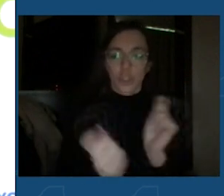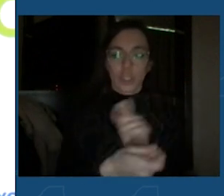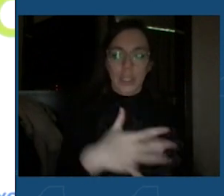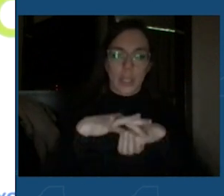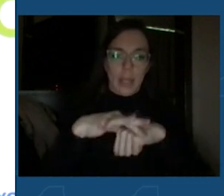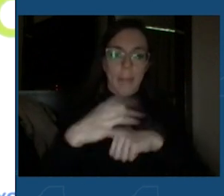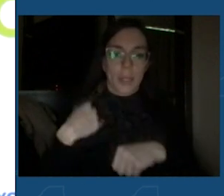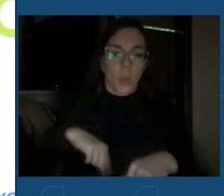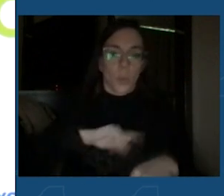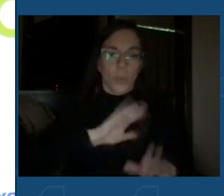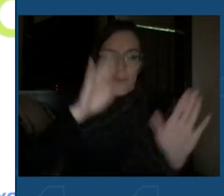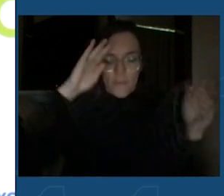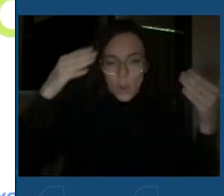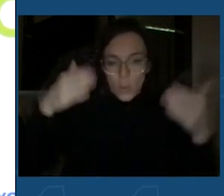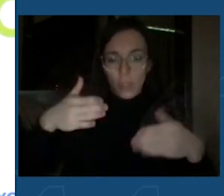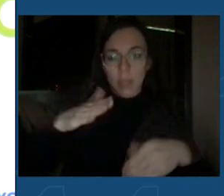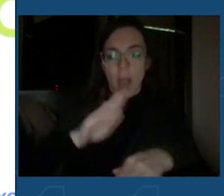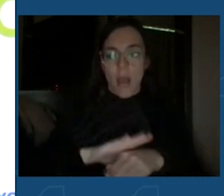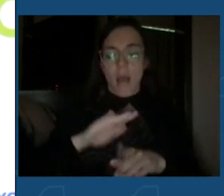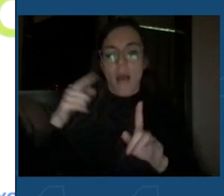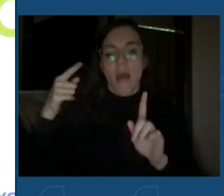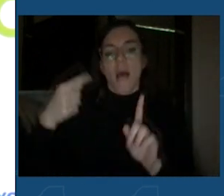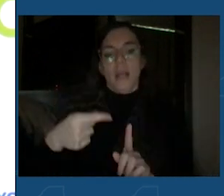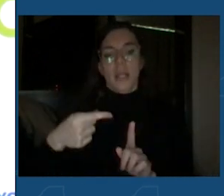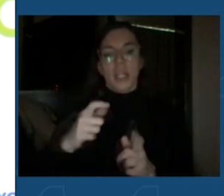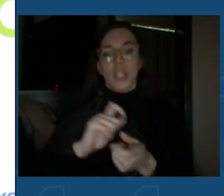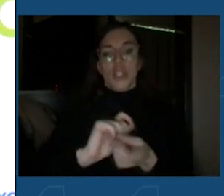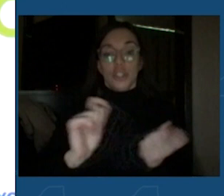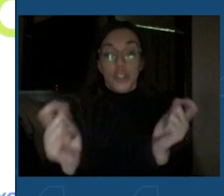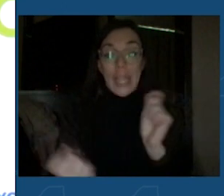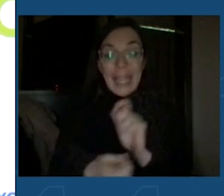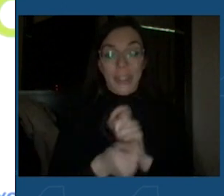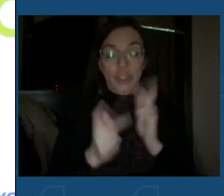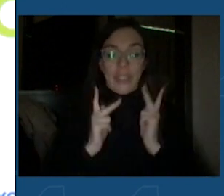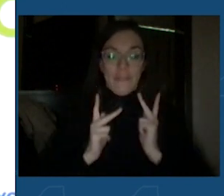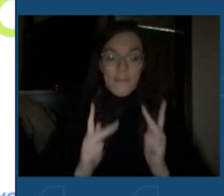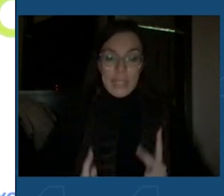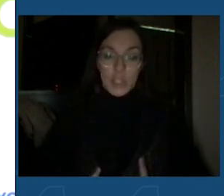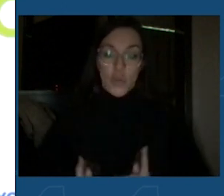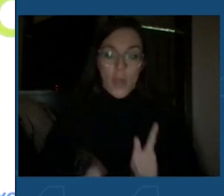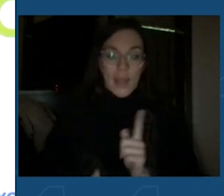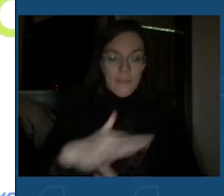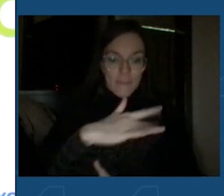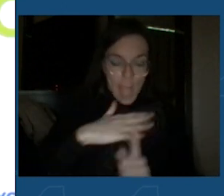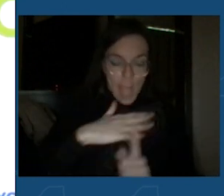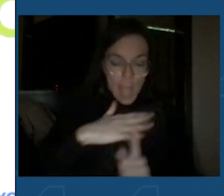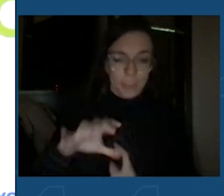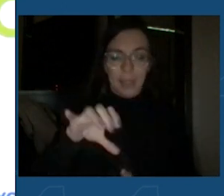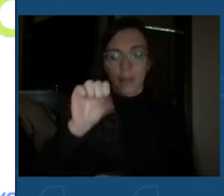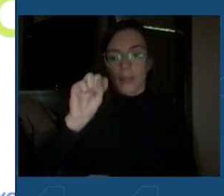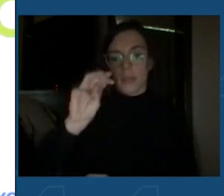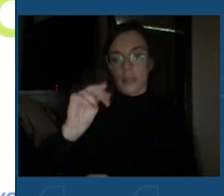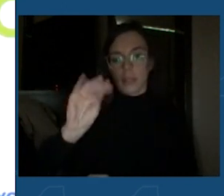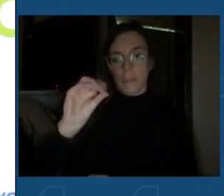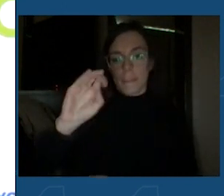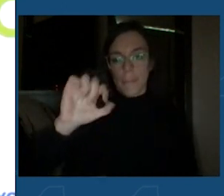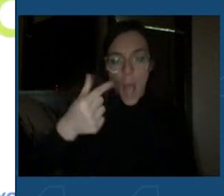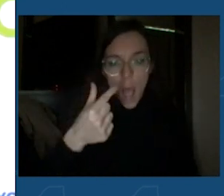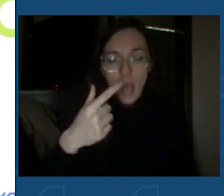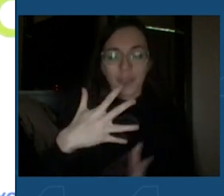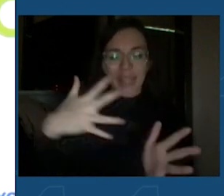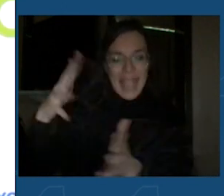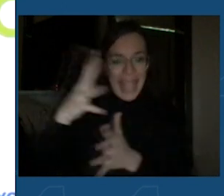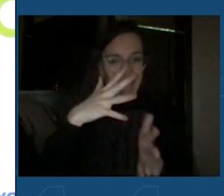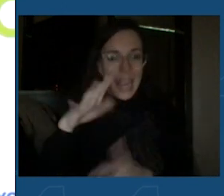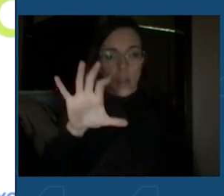focus on, for the most part, changing the physical environment, the smog, the air, the carbon. But